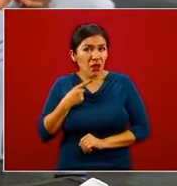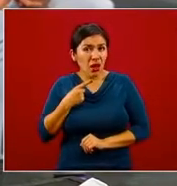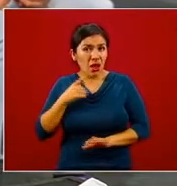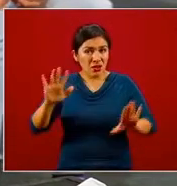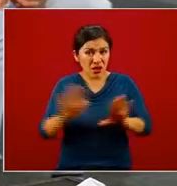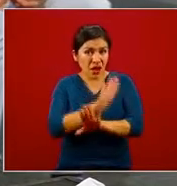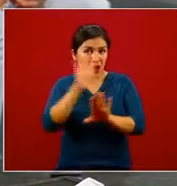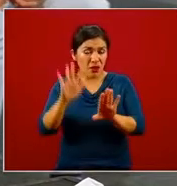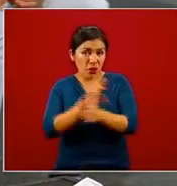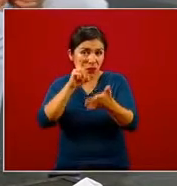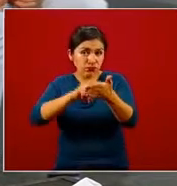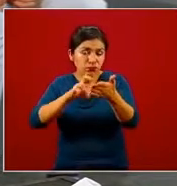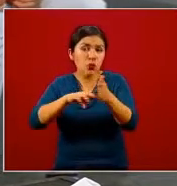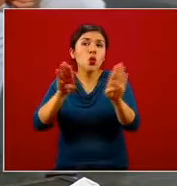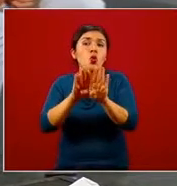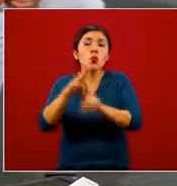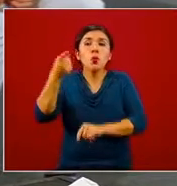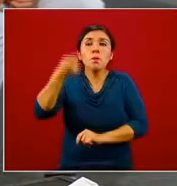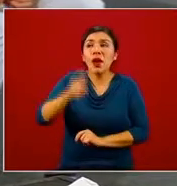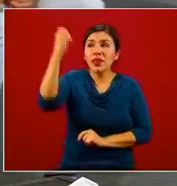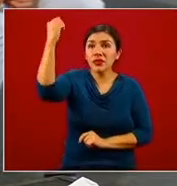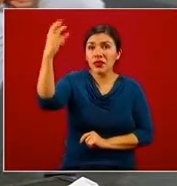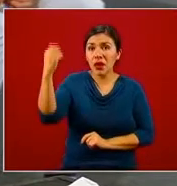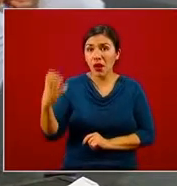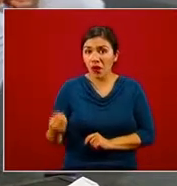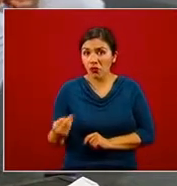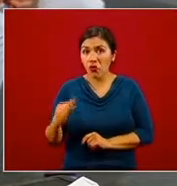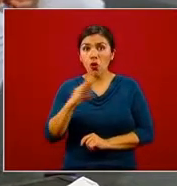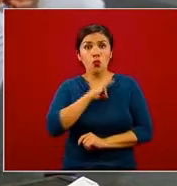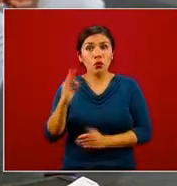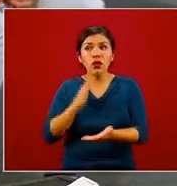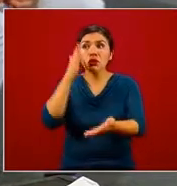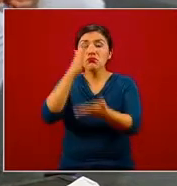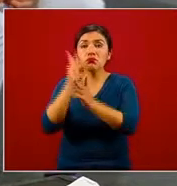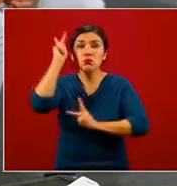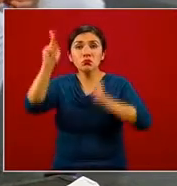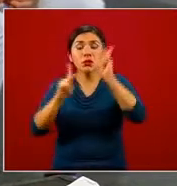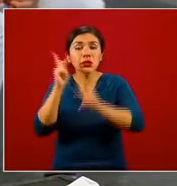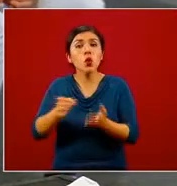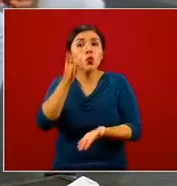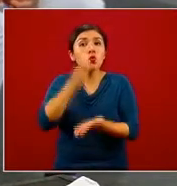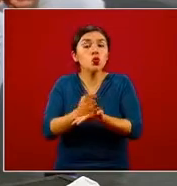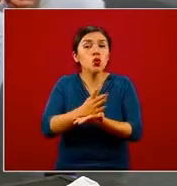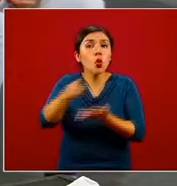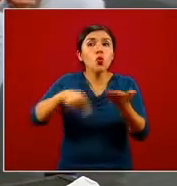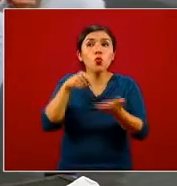coming out. And so I'm wondering about the logistics of the president's agenda